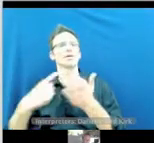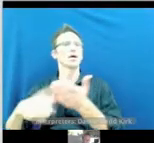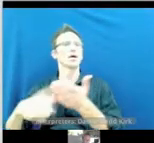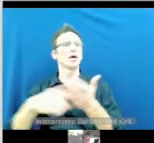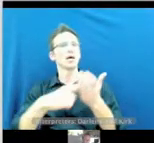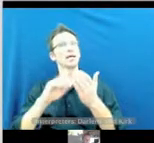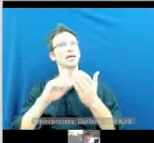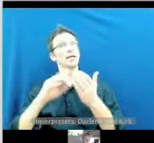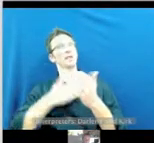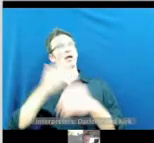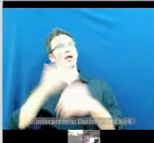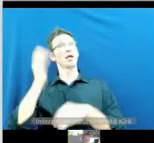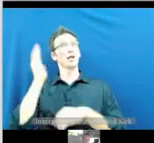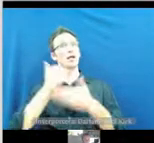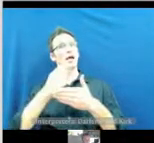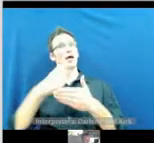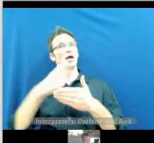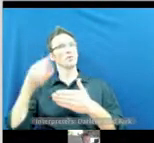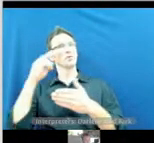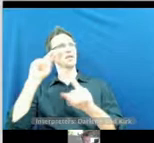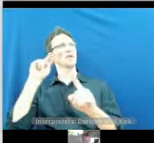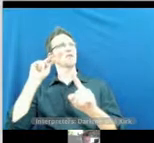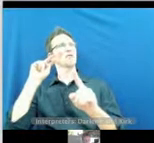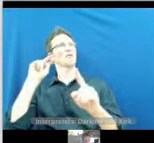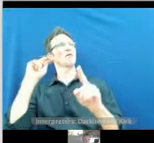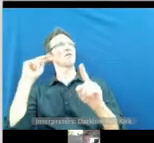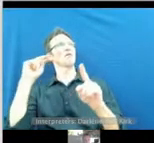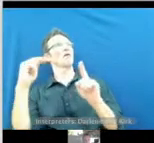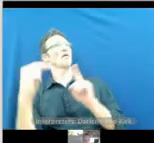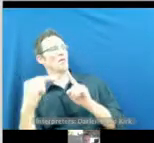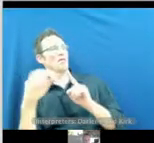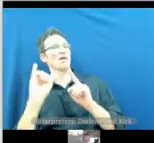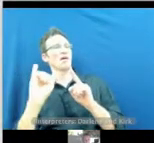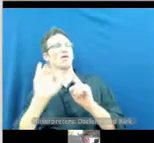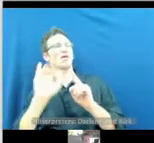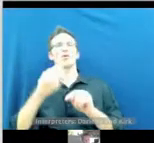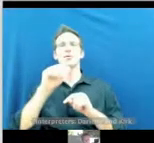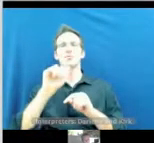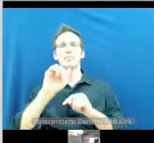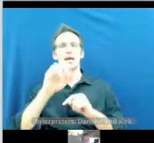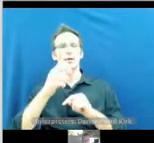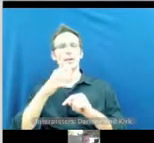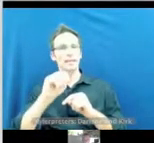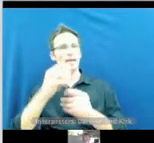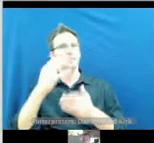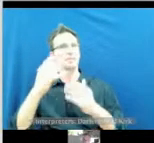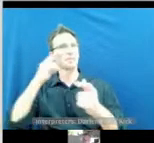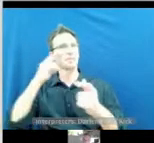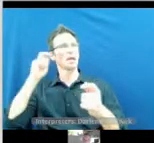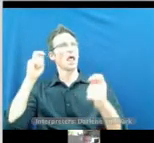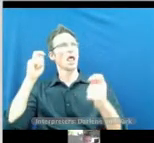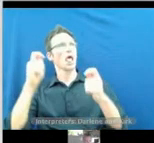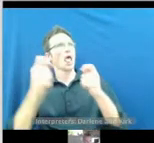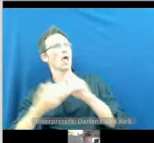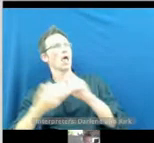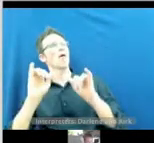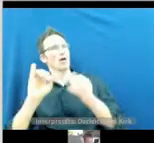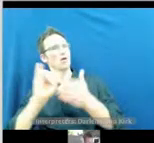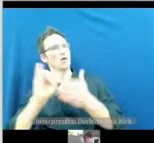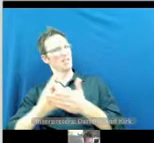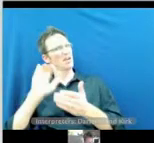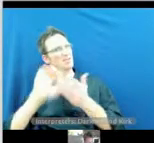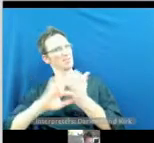to sort of, begin to shift your paradigm, I think we are on our way. I'm looking back at the text box